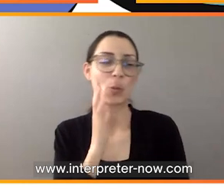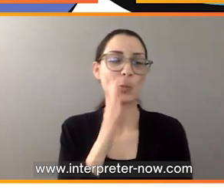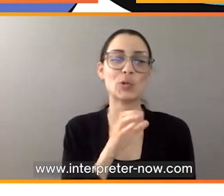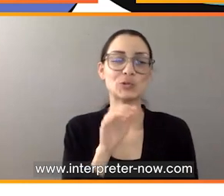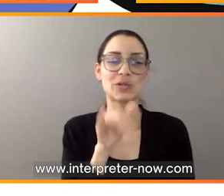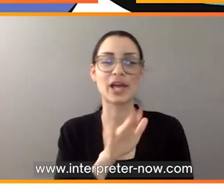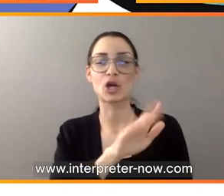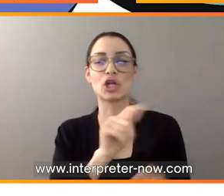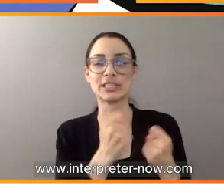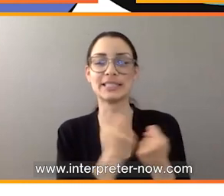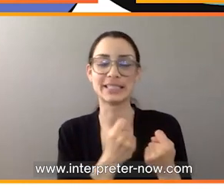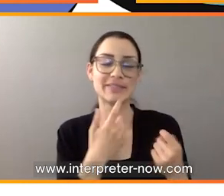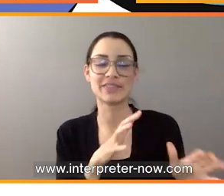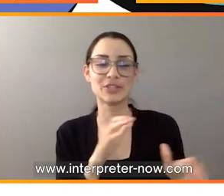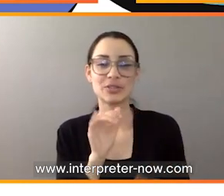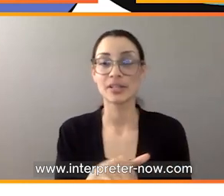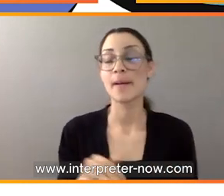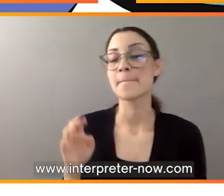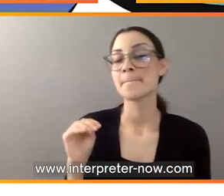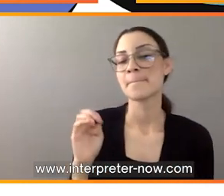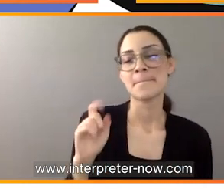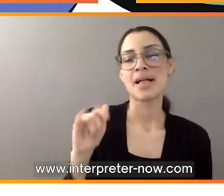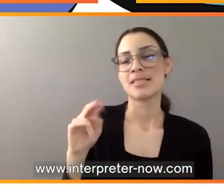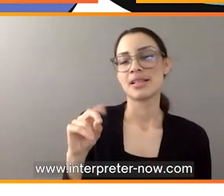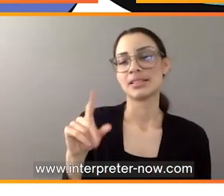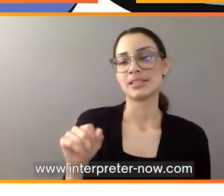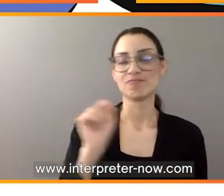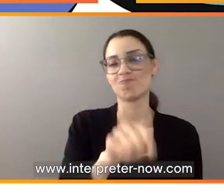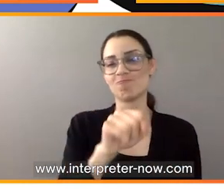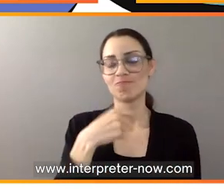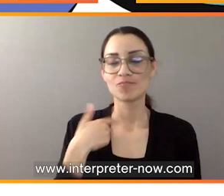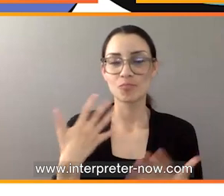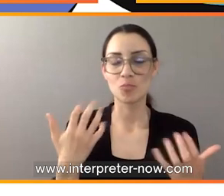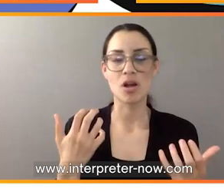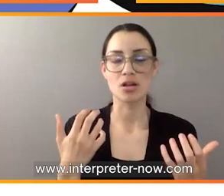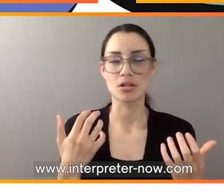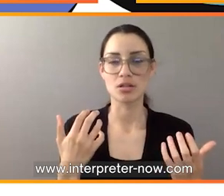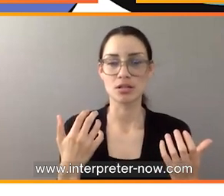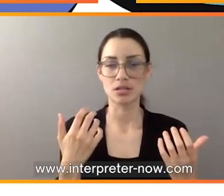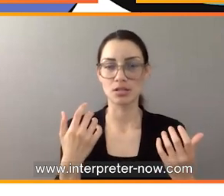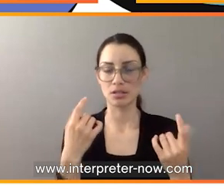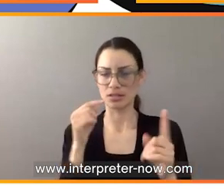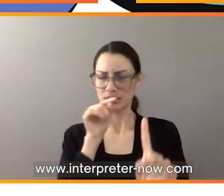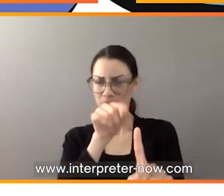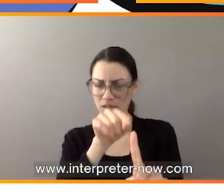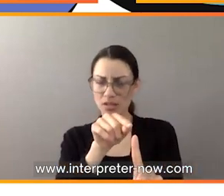that's something Marissa and her team would do and have done coming into the organization. Yeah, I